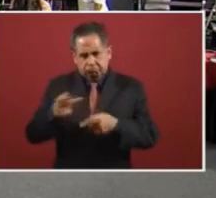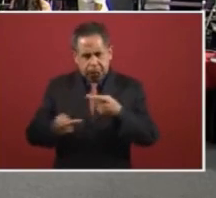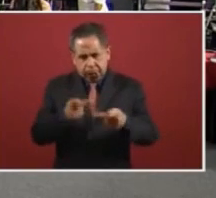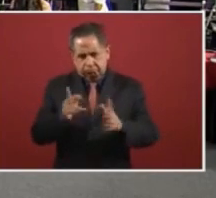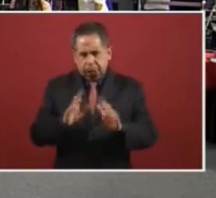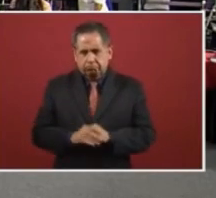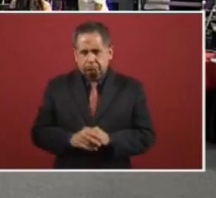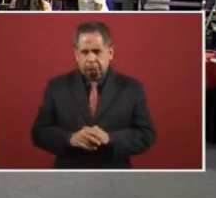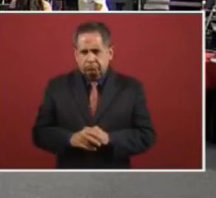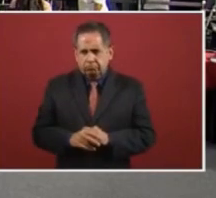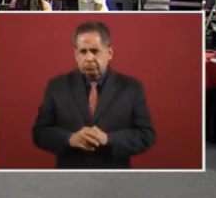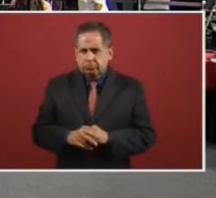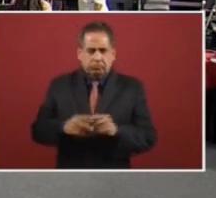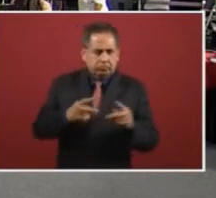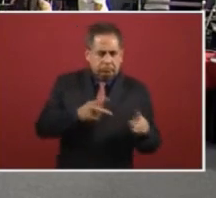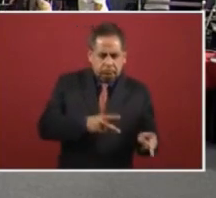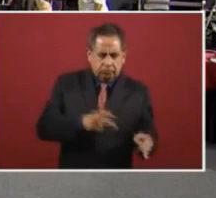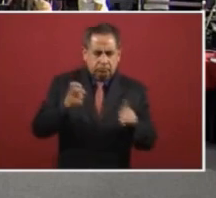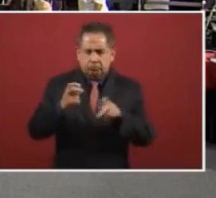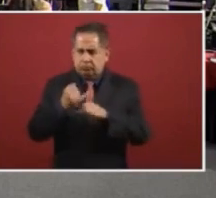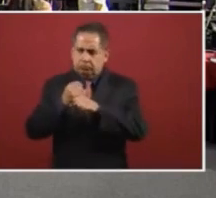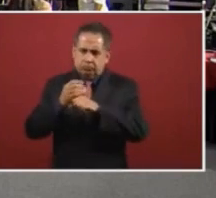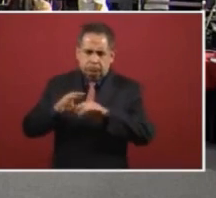So the matter is not closed.